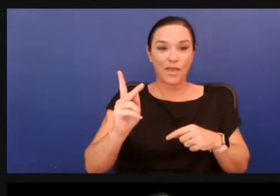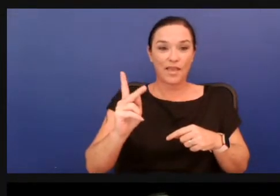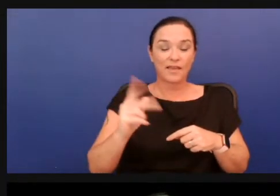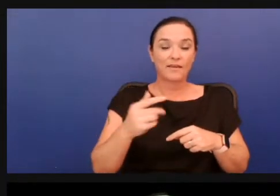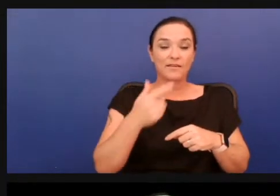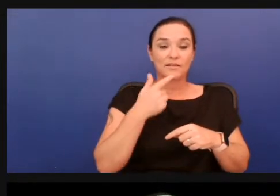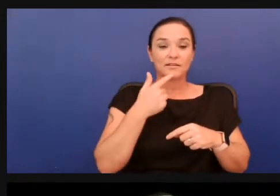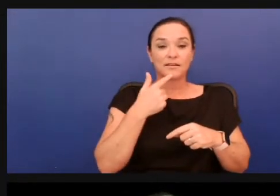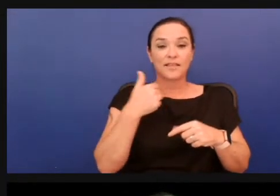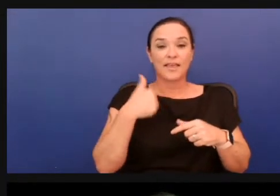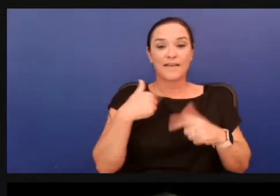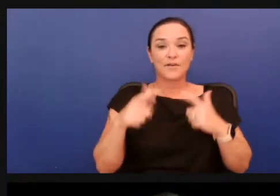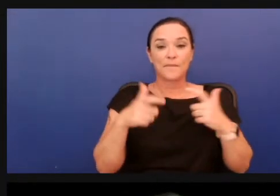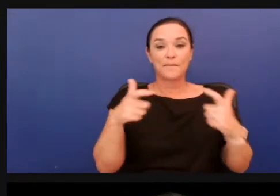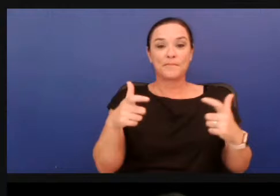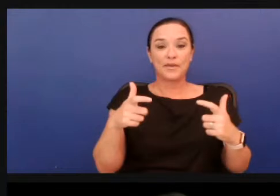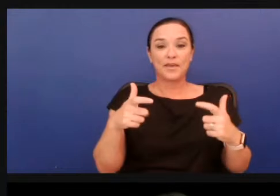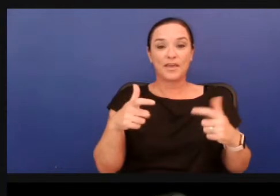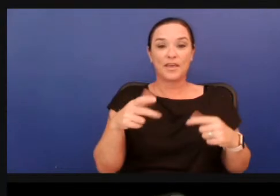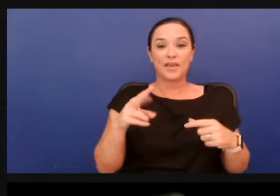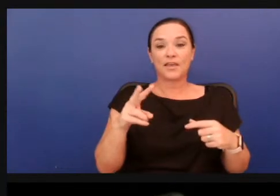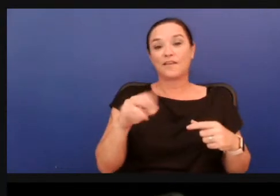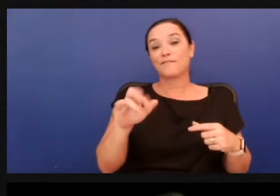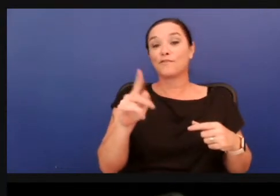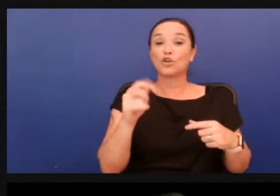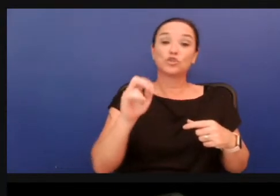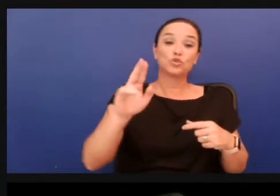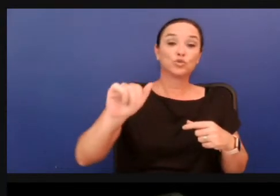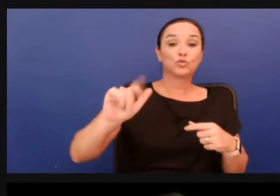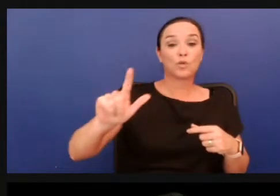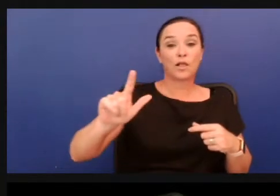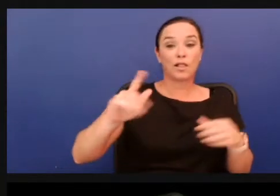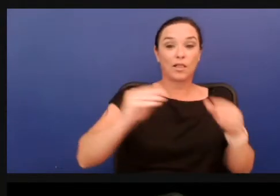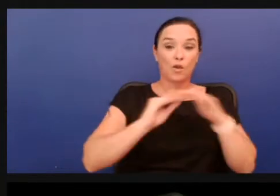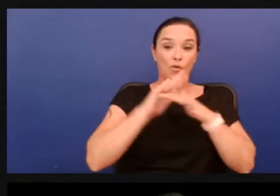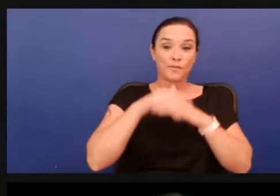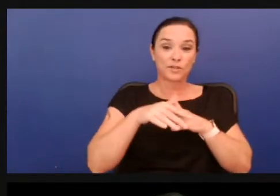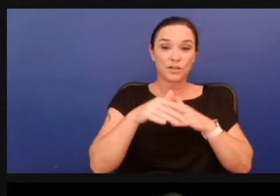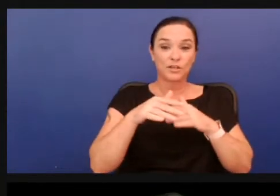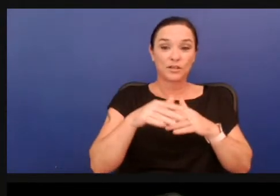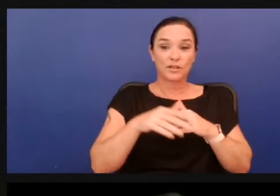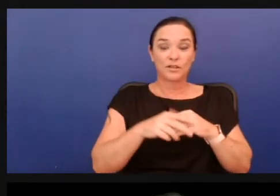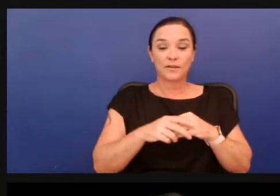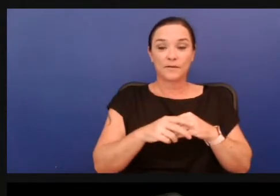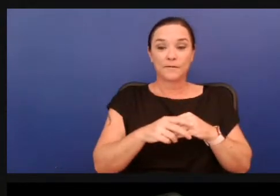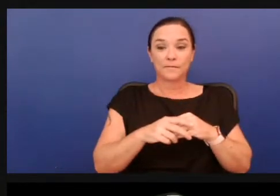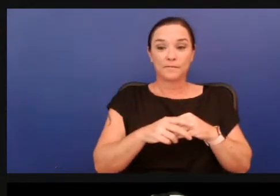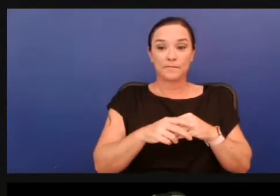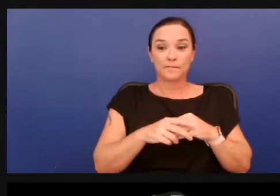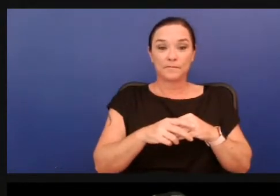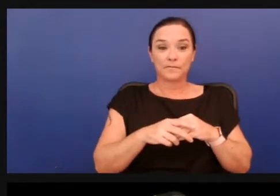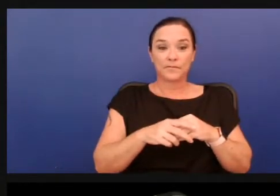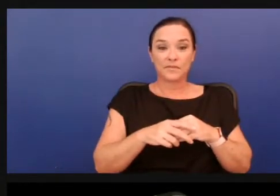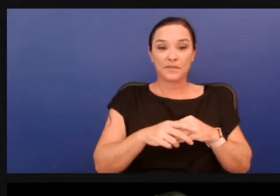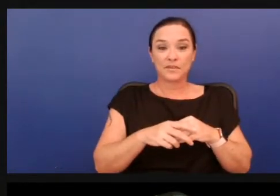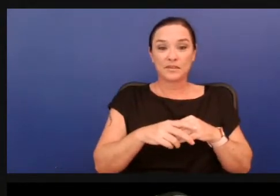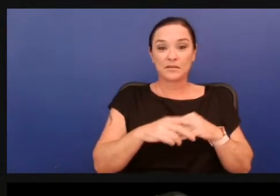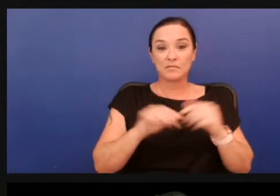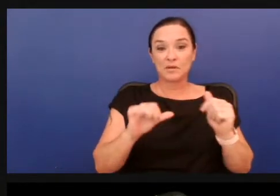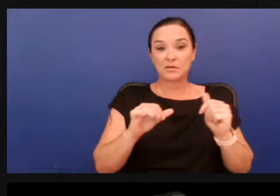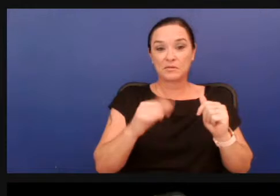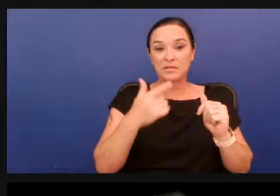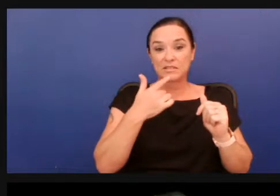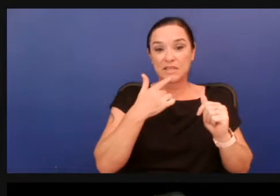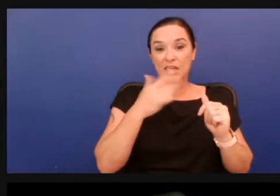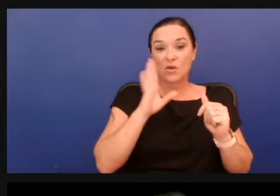major virtual eruption, would it be reasonable to assume that Kilauea is going to take considerable time, 6